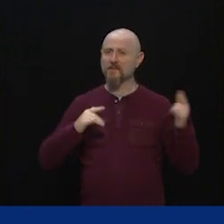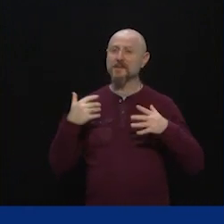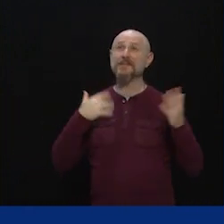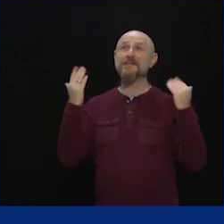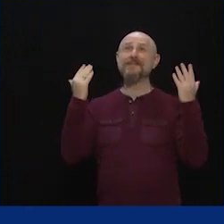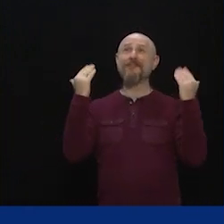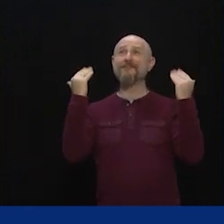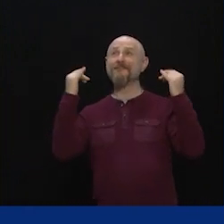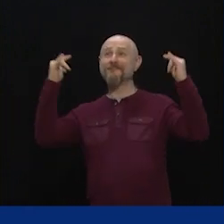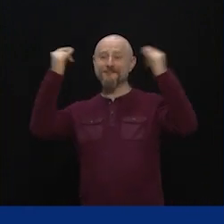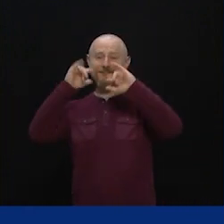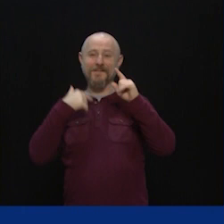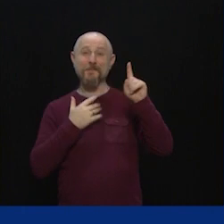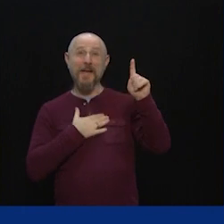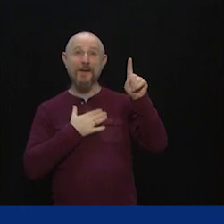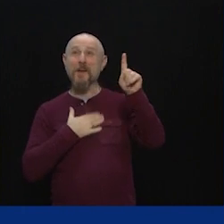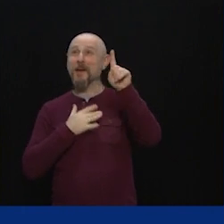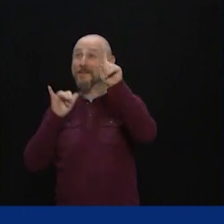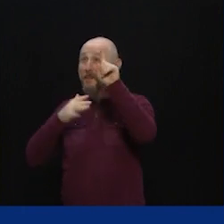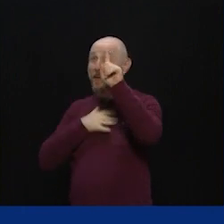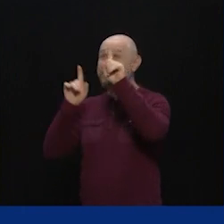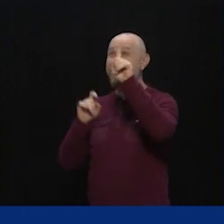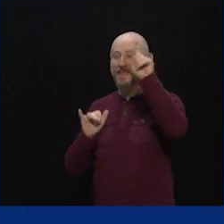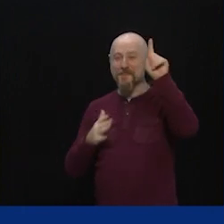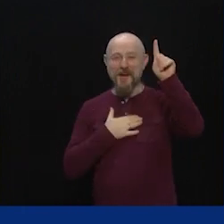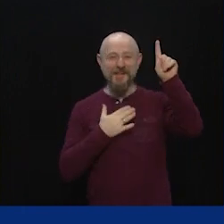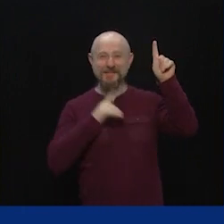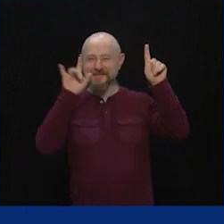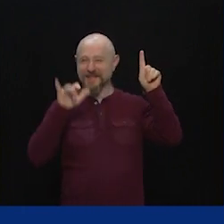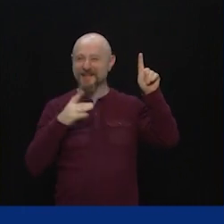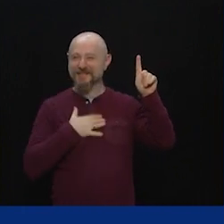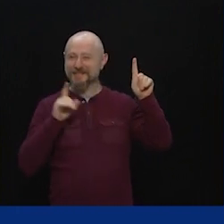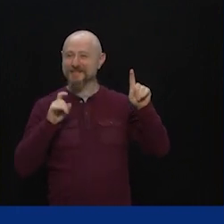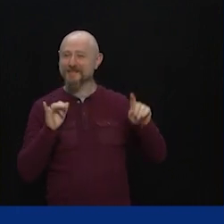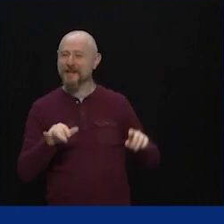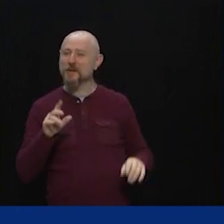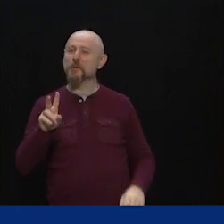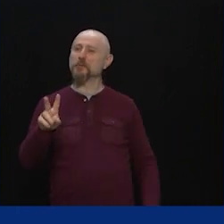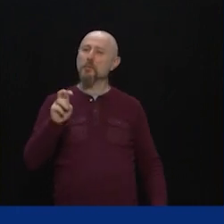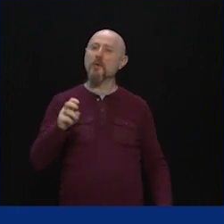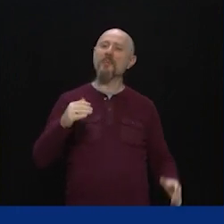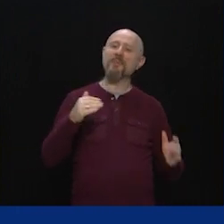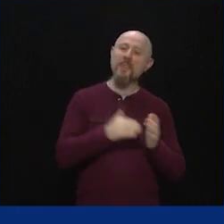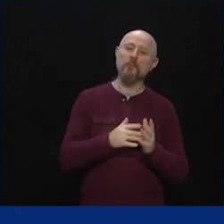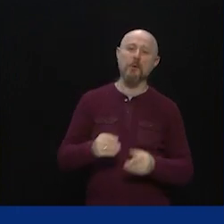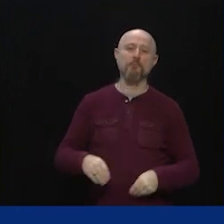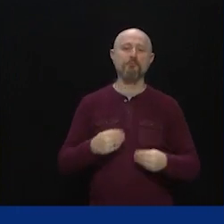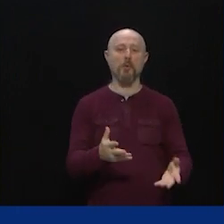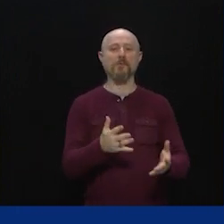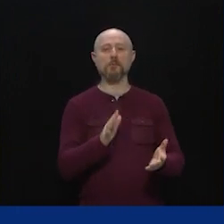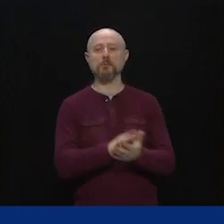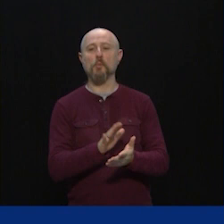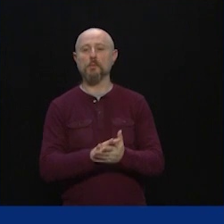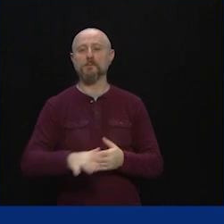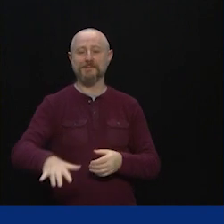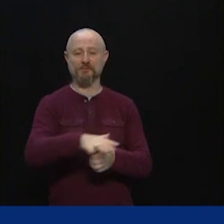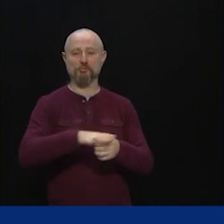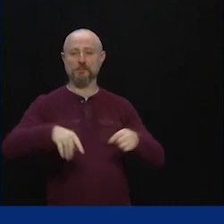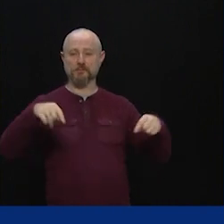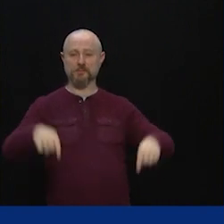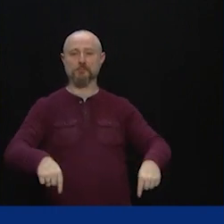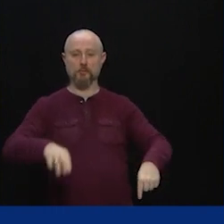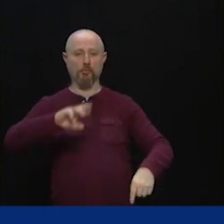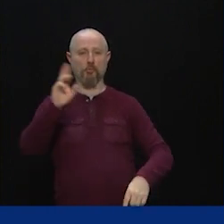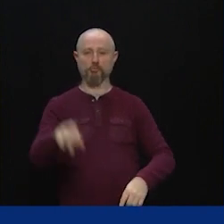my test kits. And we had almost 200,000 provided to Rochester school districts as well, the Rochester area. So we'll keep it going. We'll do our part. We'll